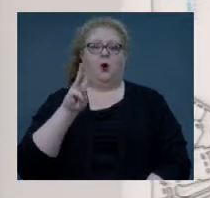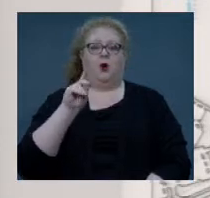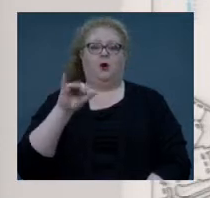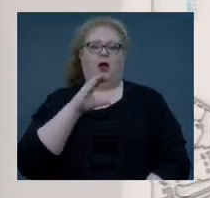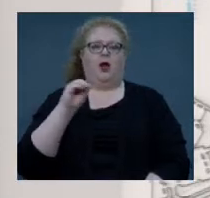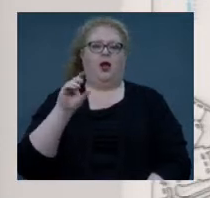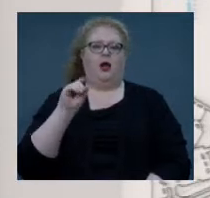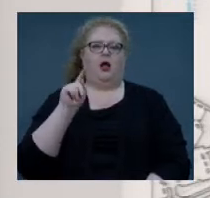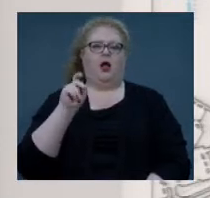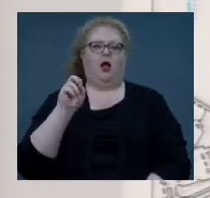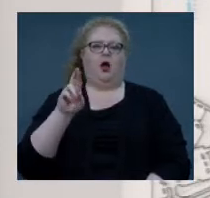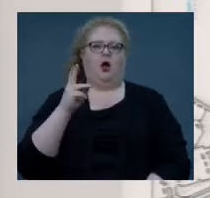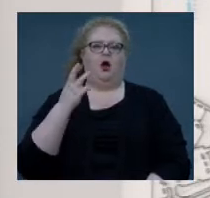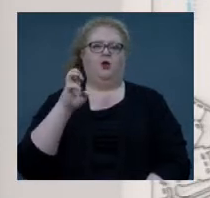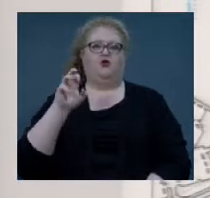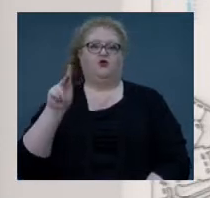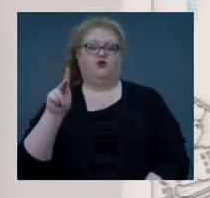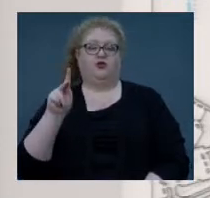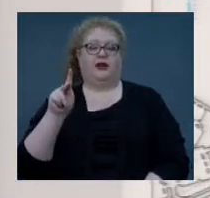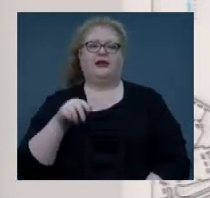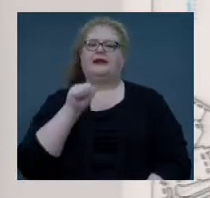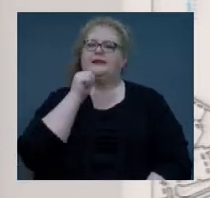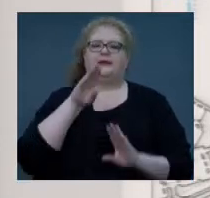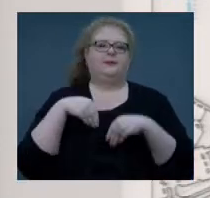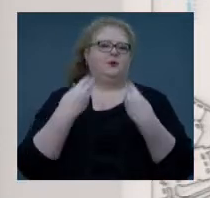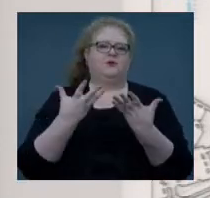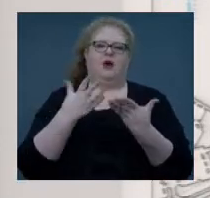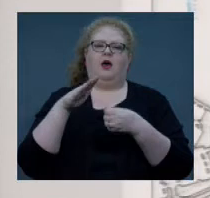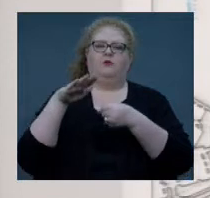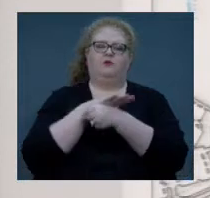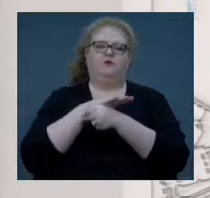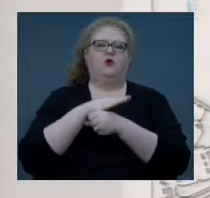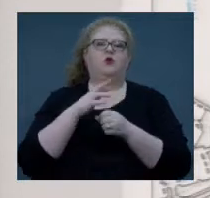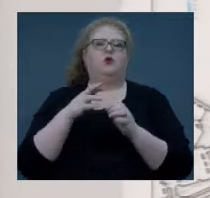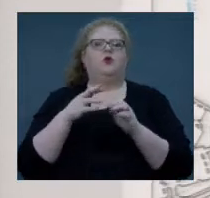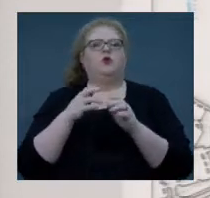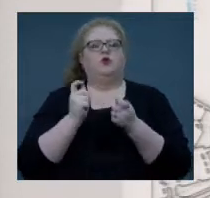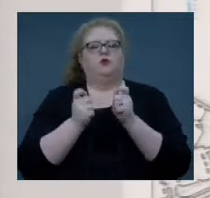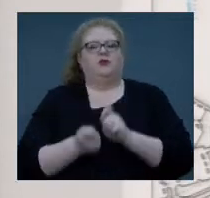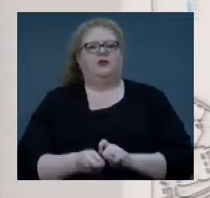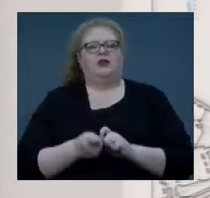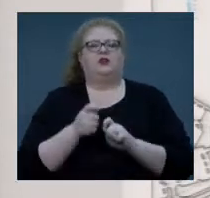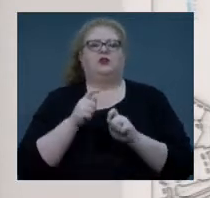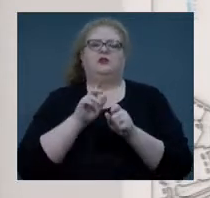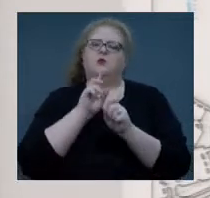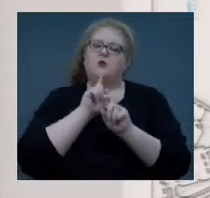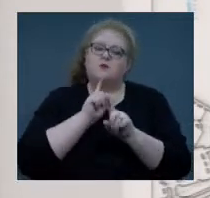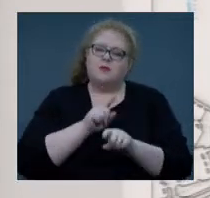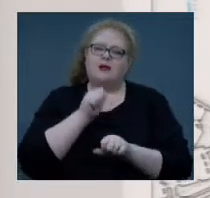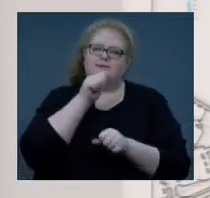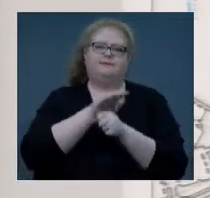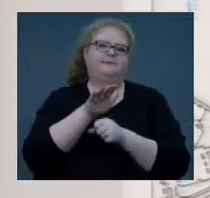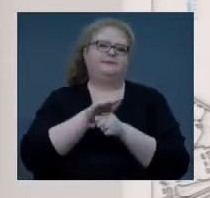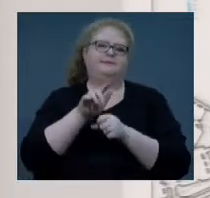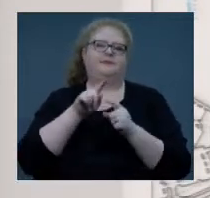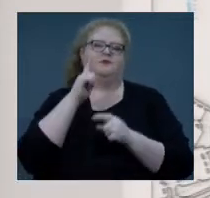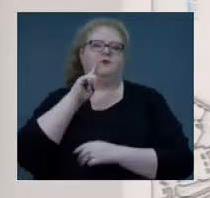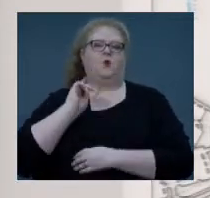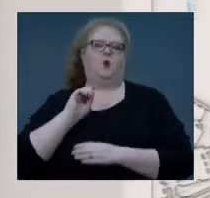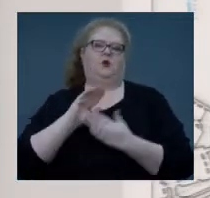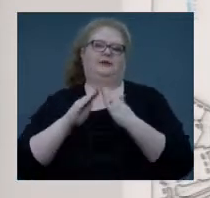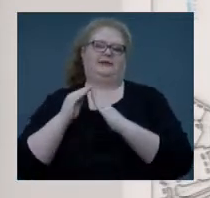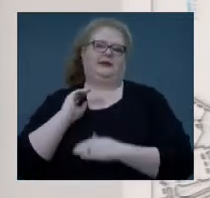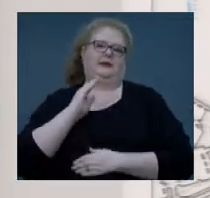Road. The applicant did not provide a complete set of revisions or responses to sufficiently address the subdivision committee comments.